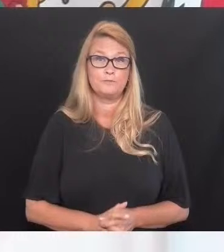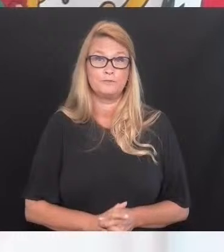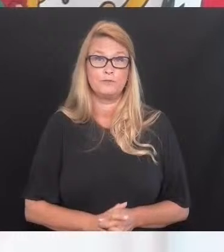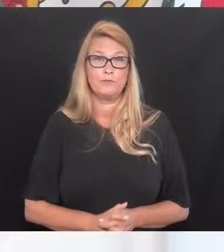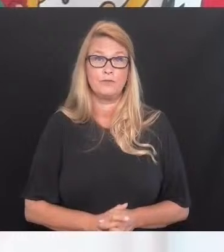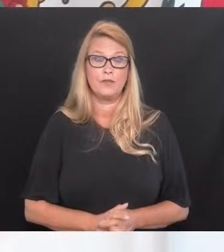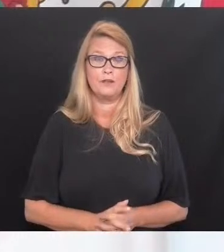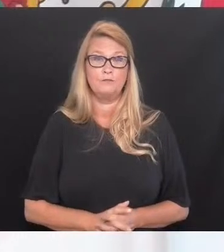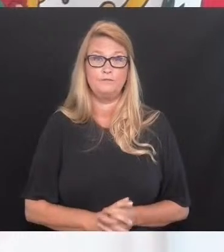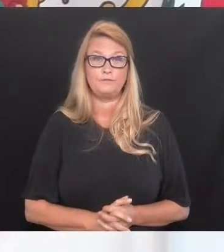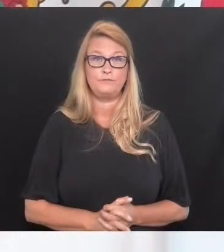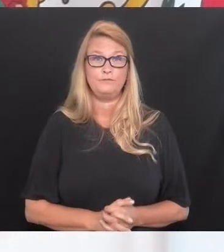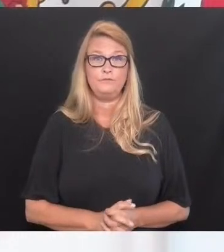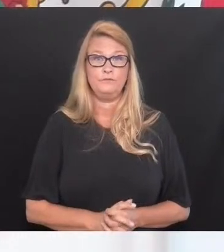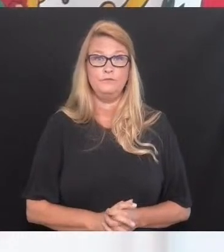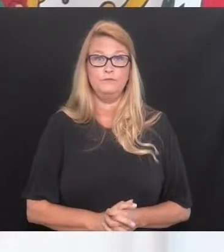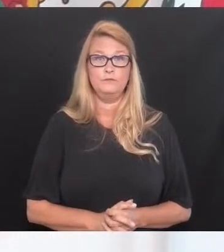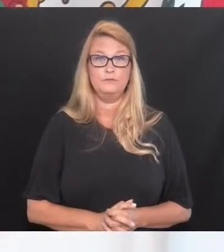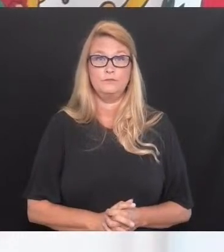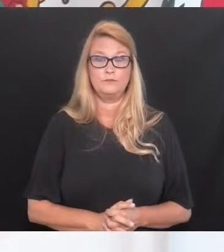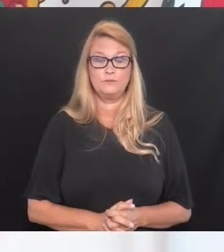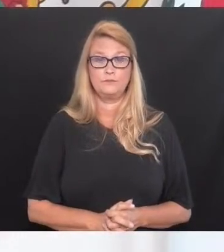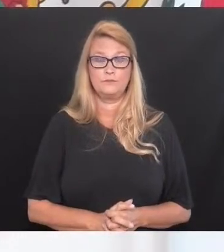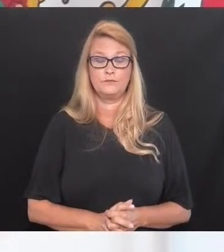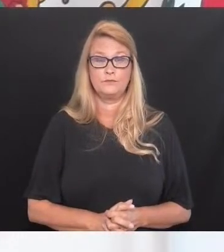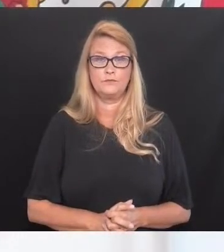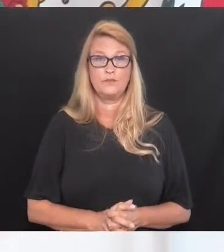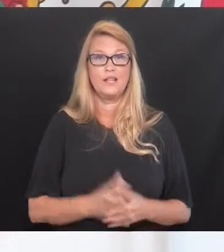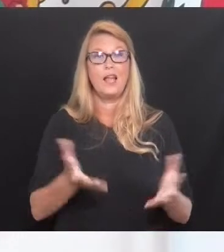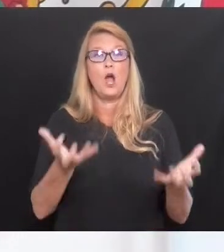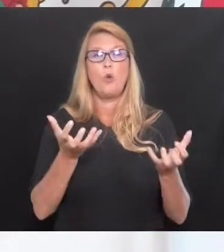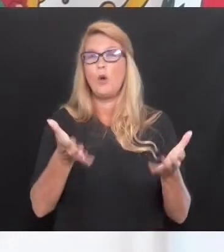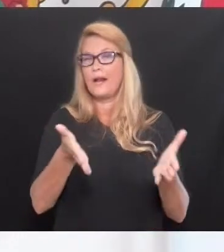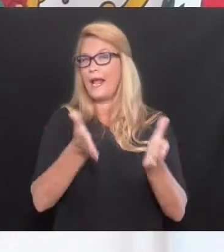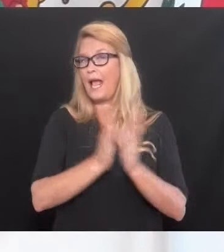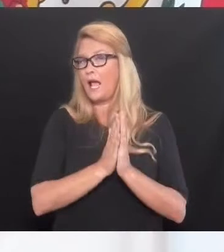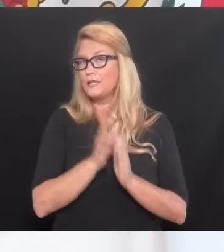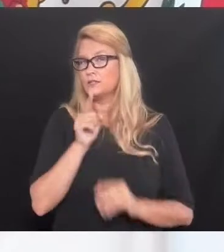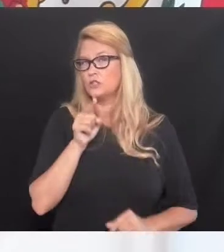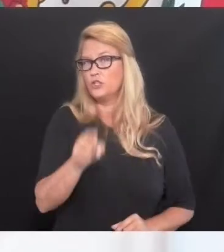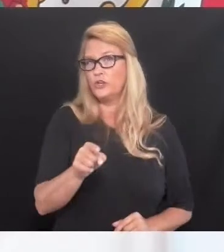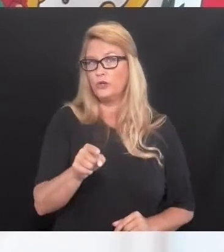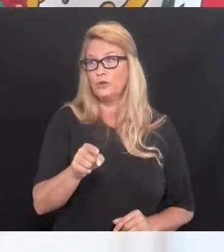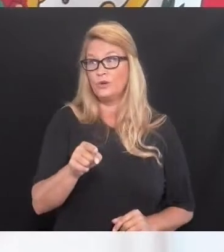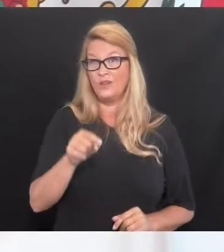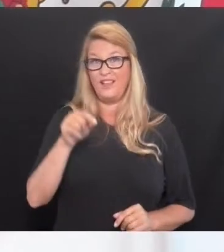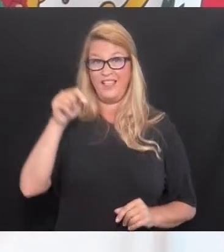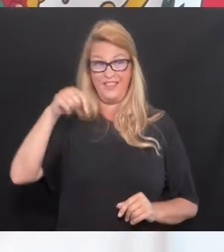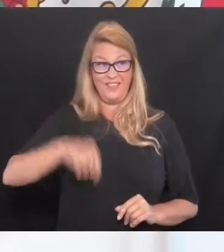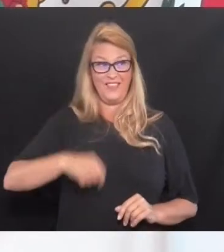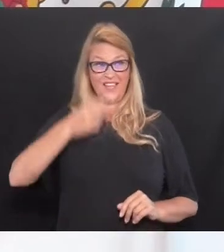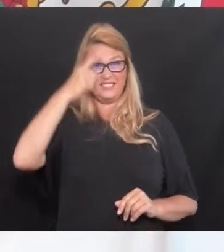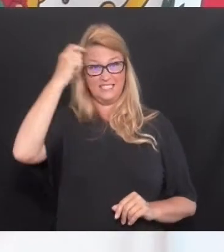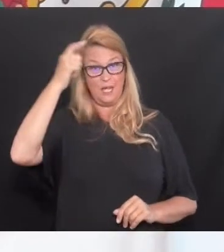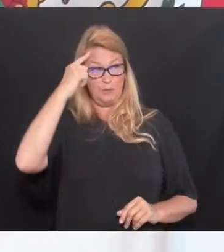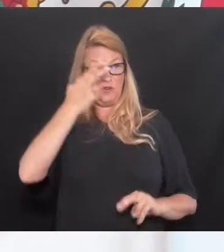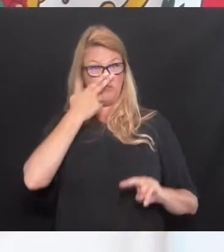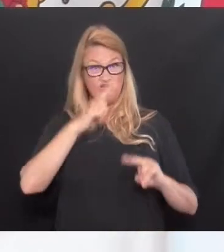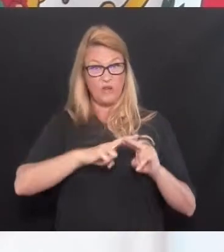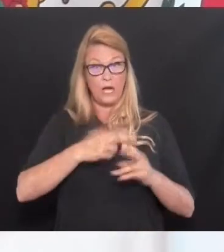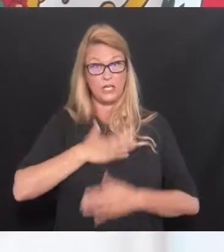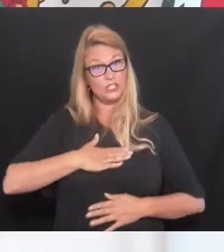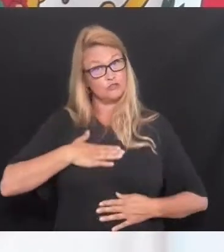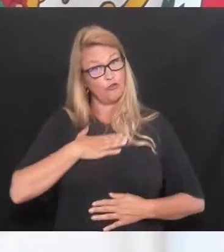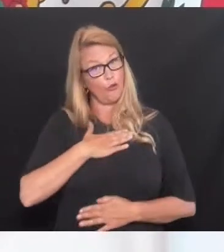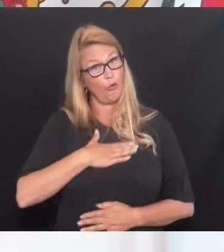you this, and I want you to really dial into this and everything else. How much fun has this summer been? You know,